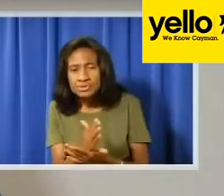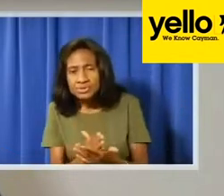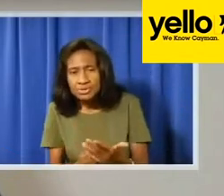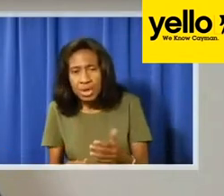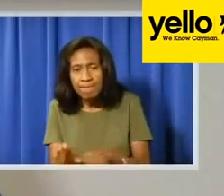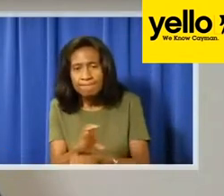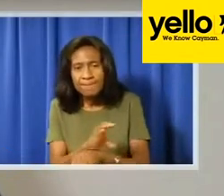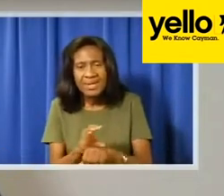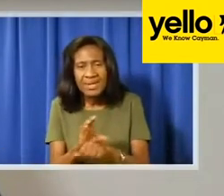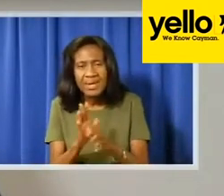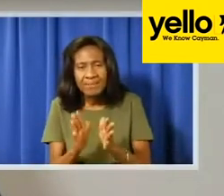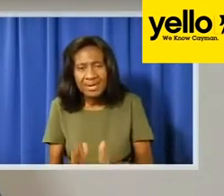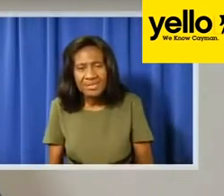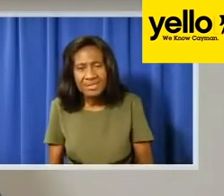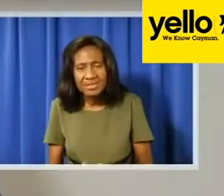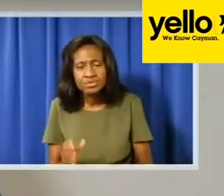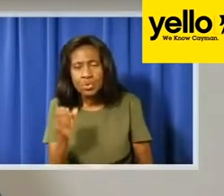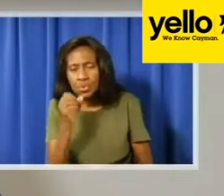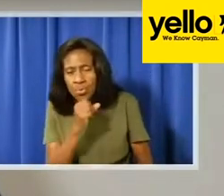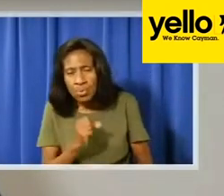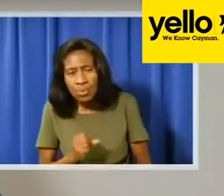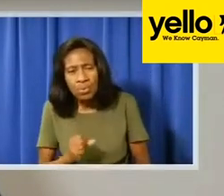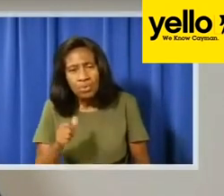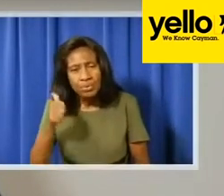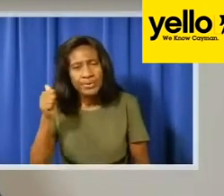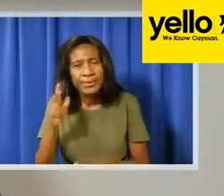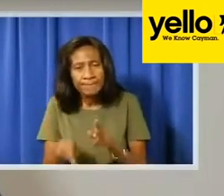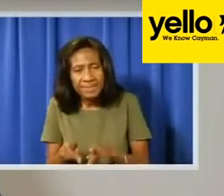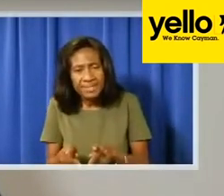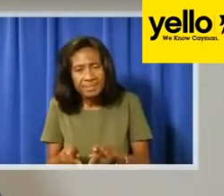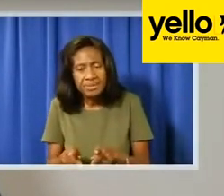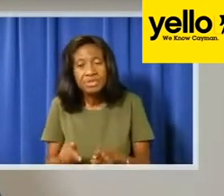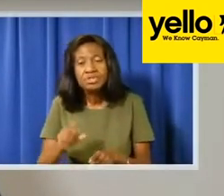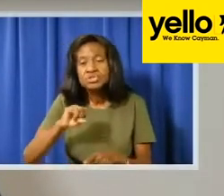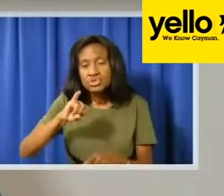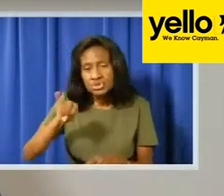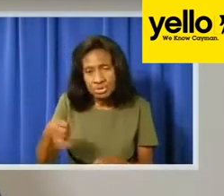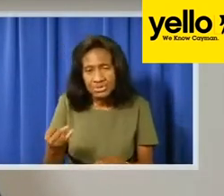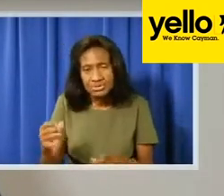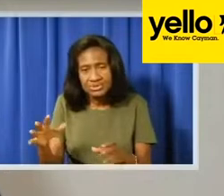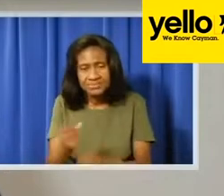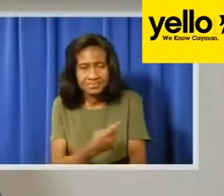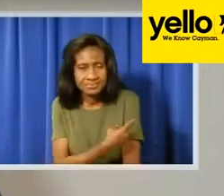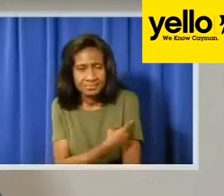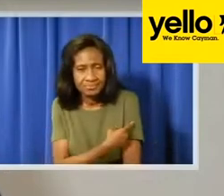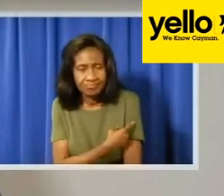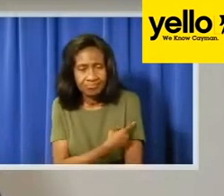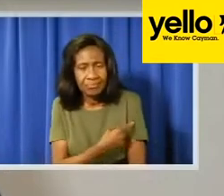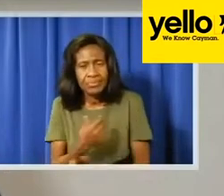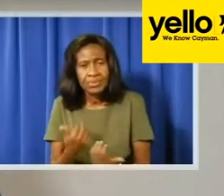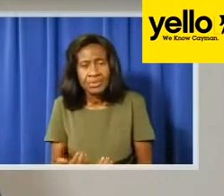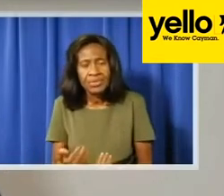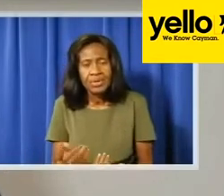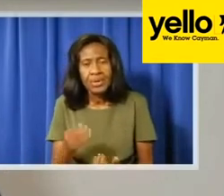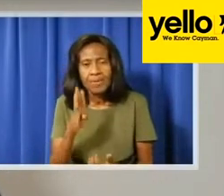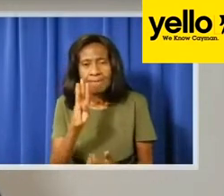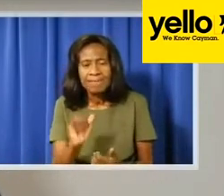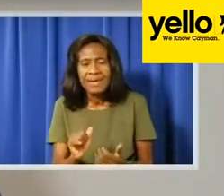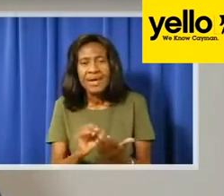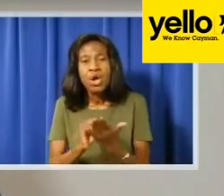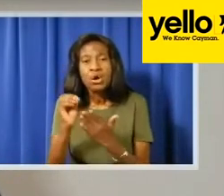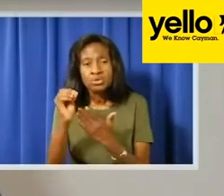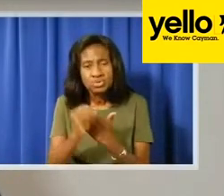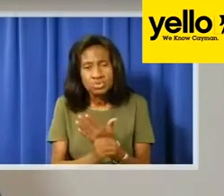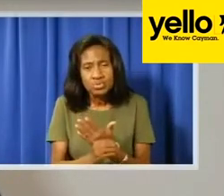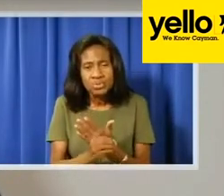that are just now coming forward, and we're hoping by giving a definitive date of October that we will see an uptake